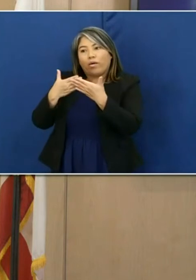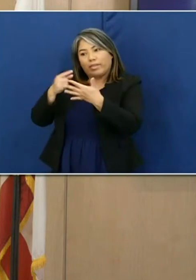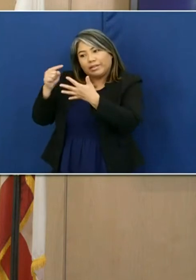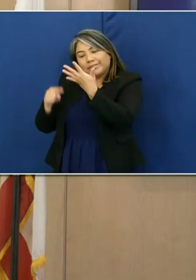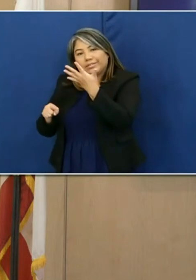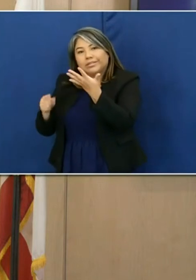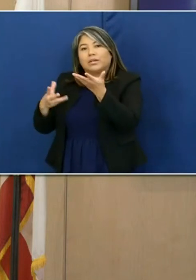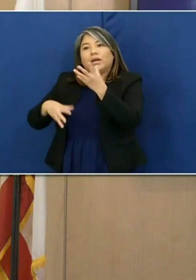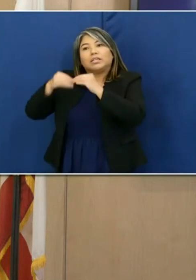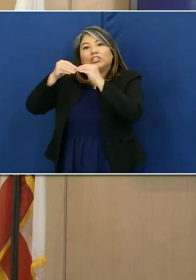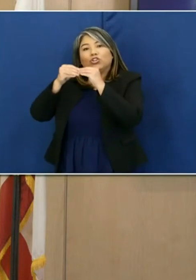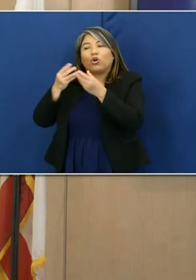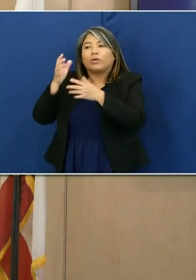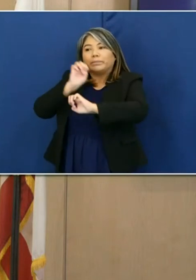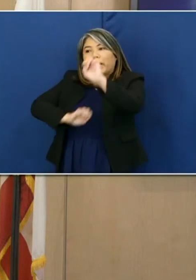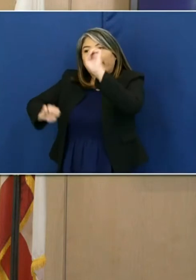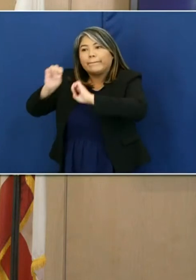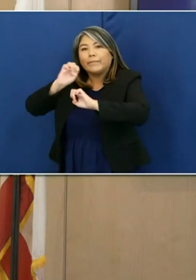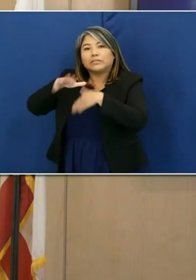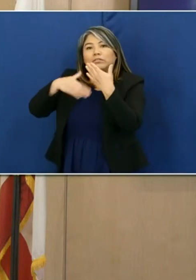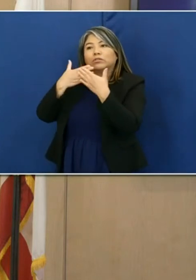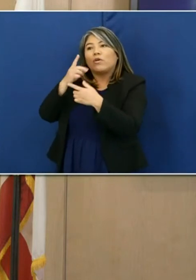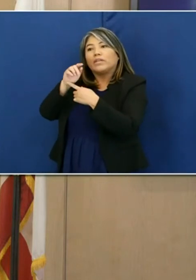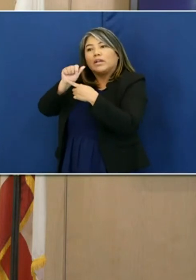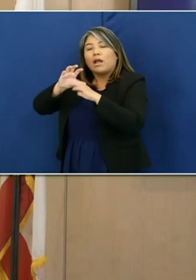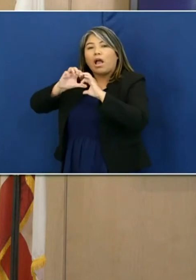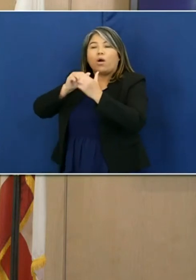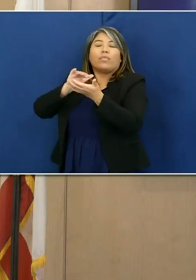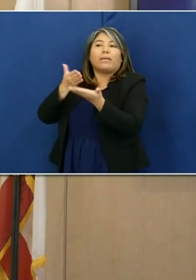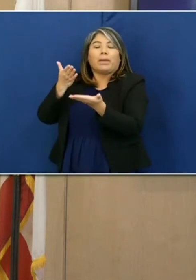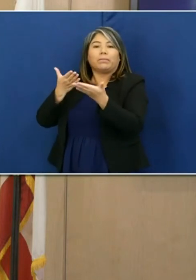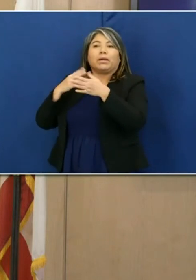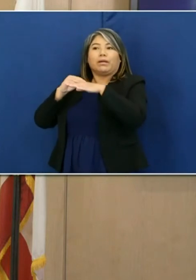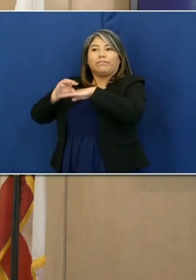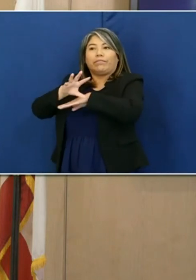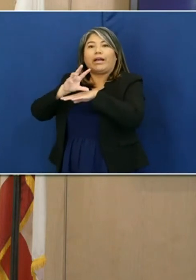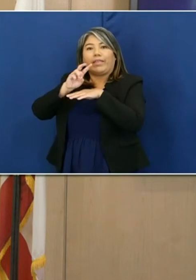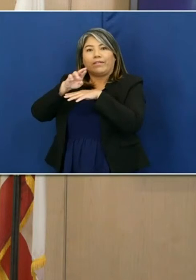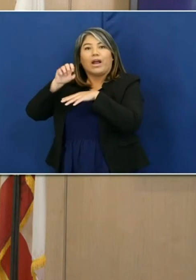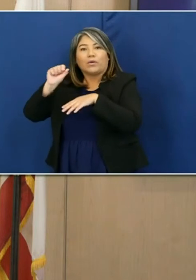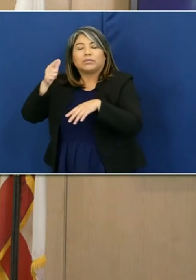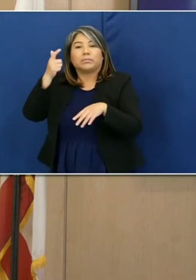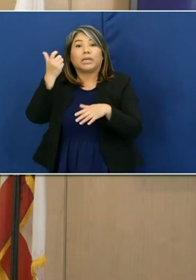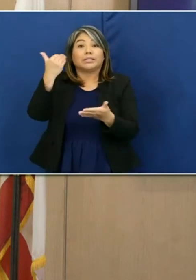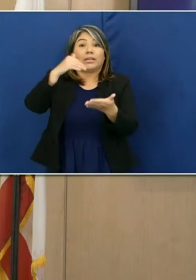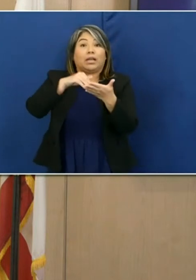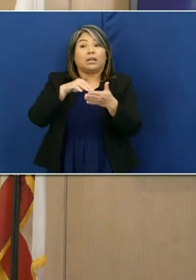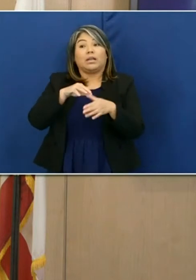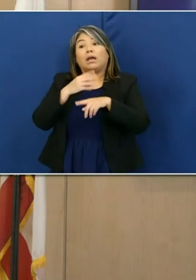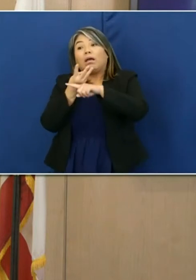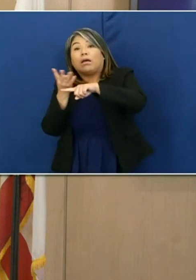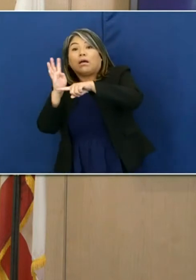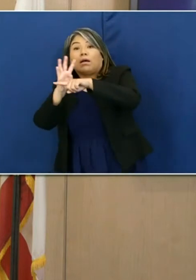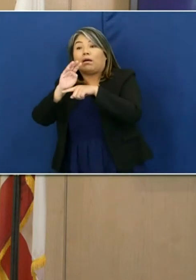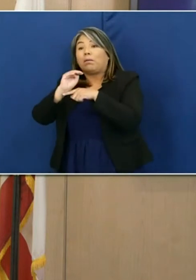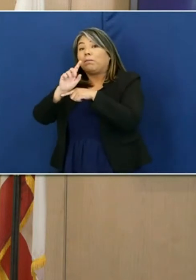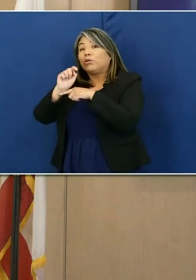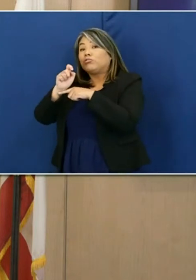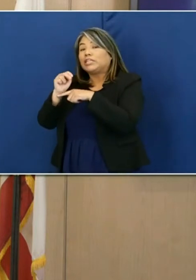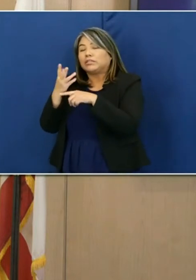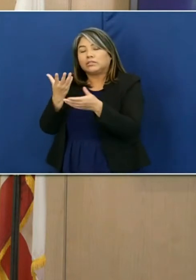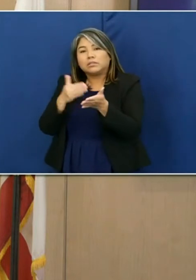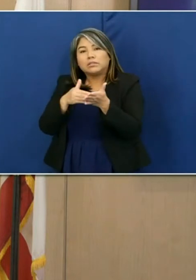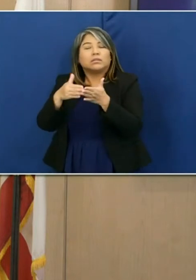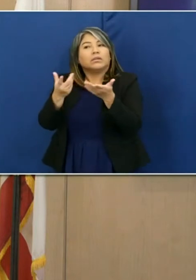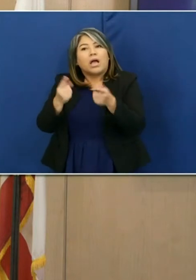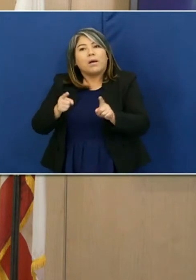additional experiments, get all this data on how this might actually affect the virus. Because again, mutations happen all the time and typically